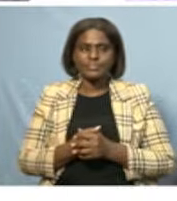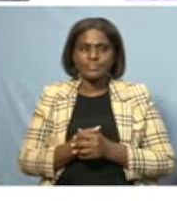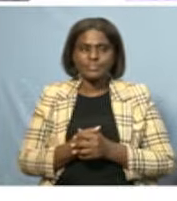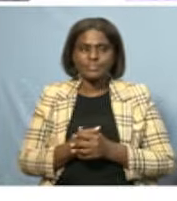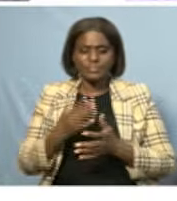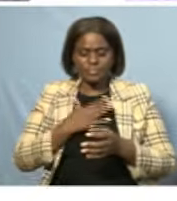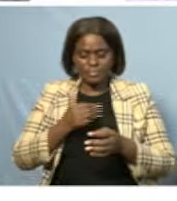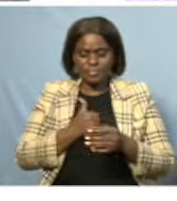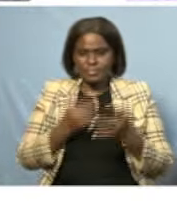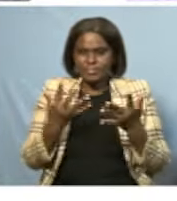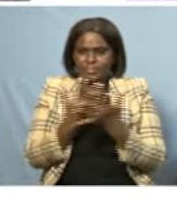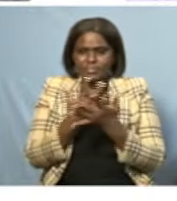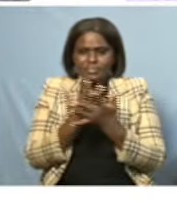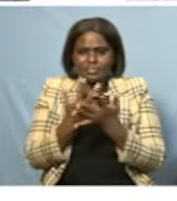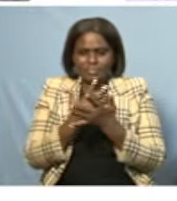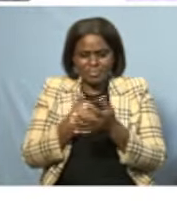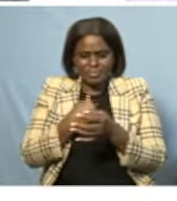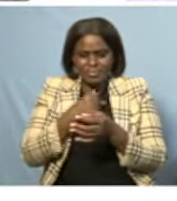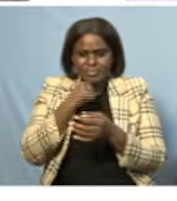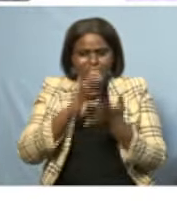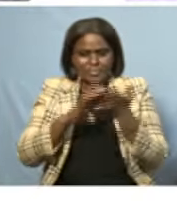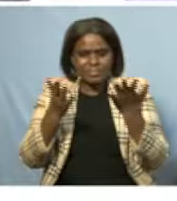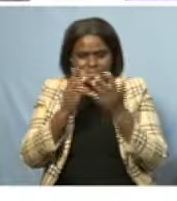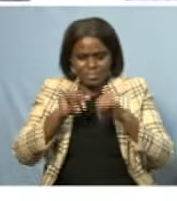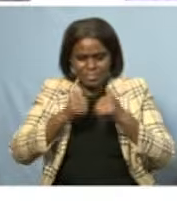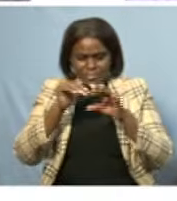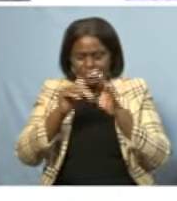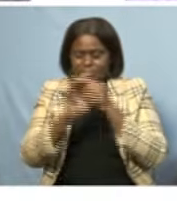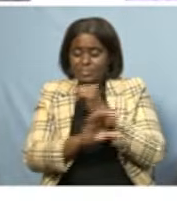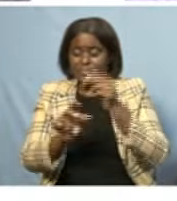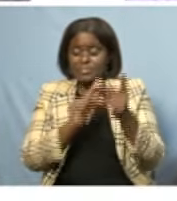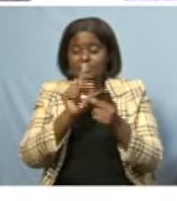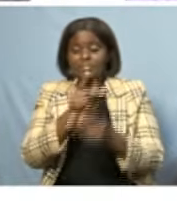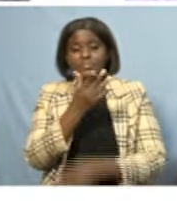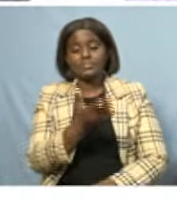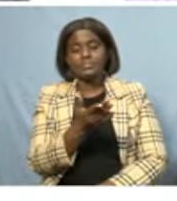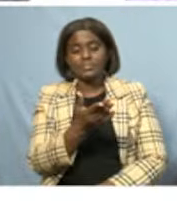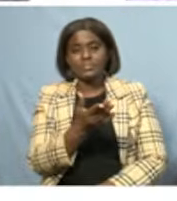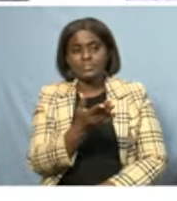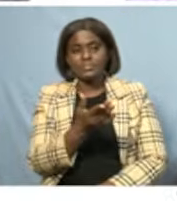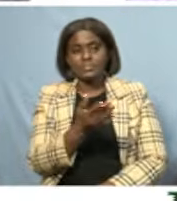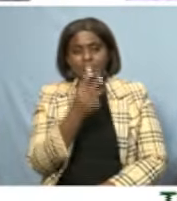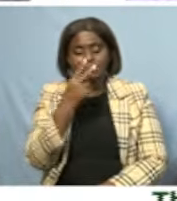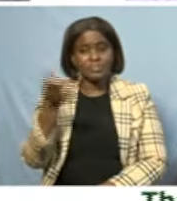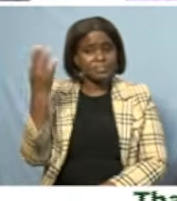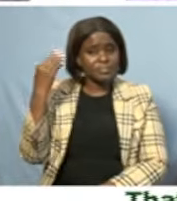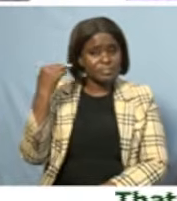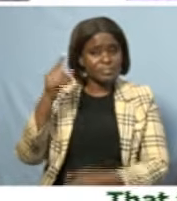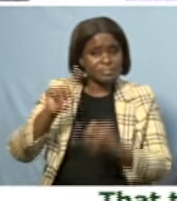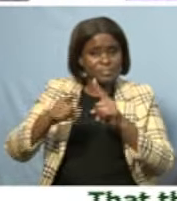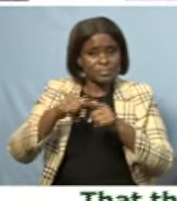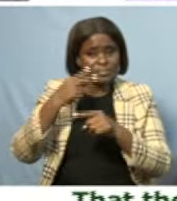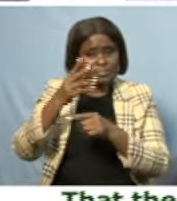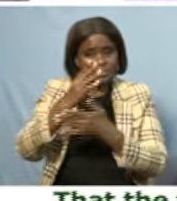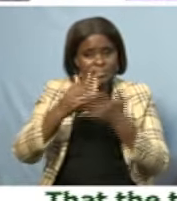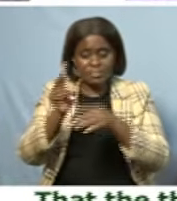was shaking. I couldn't believe we were in a country like that. Just look back, colleagues. Look at some clips of what was